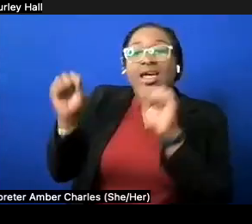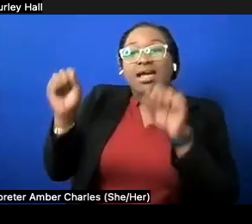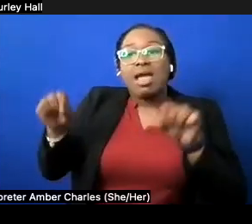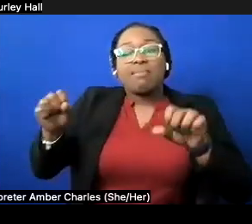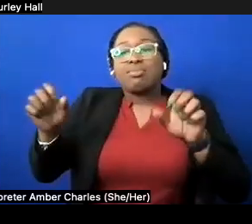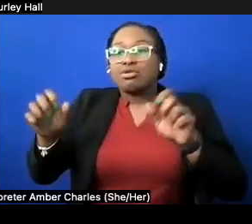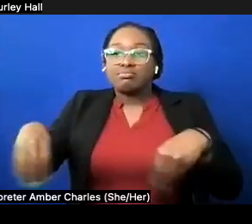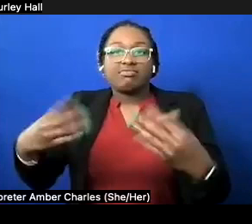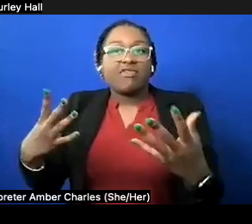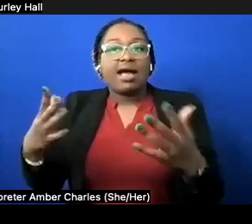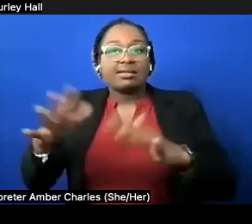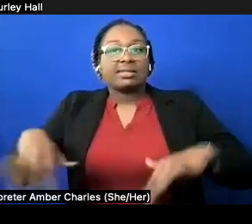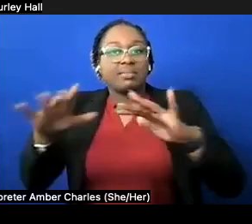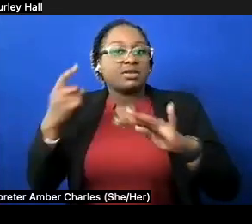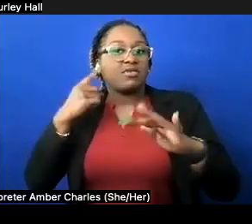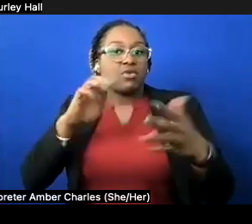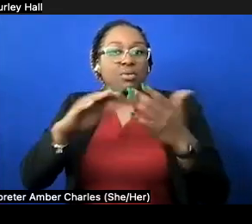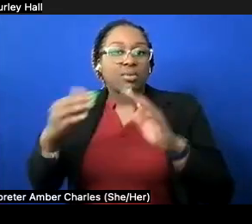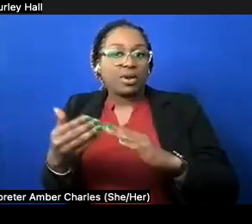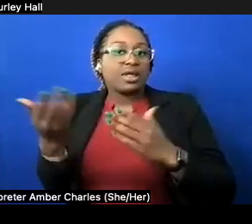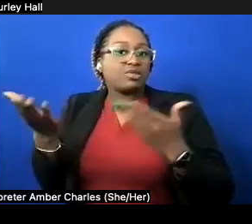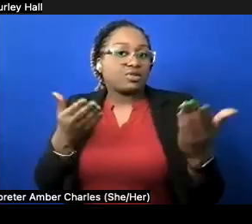the services available here.